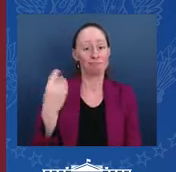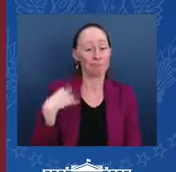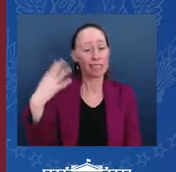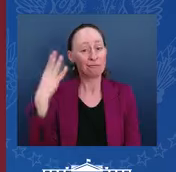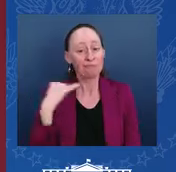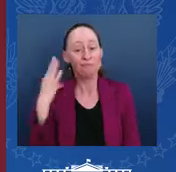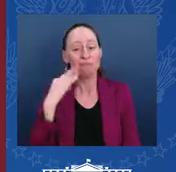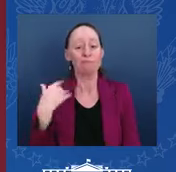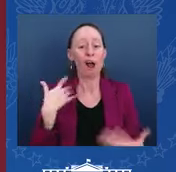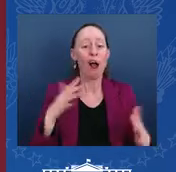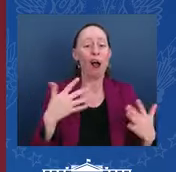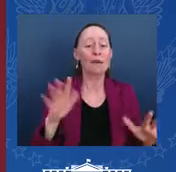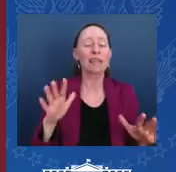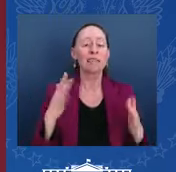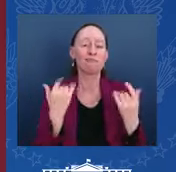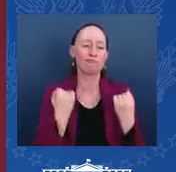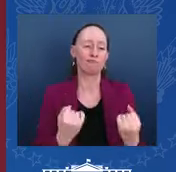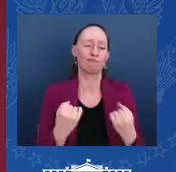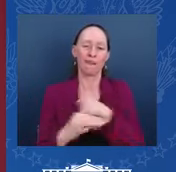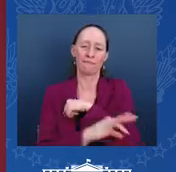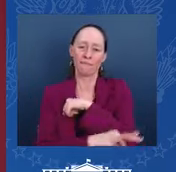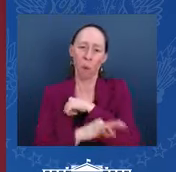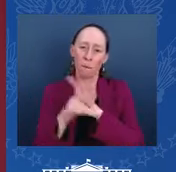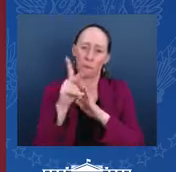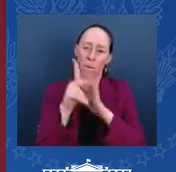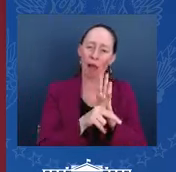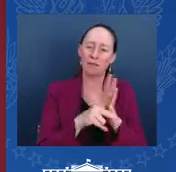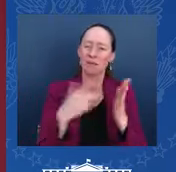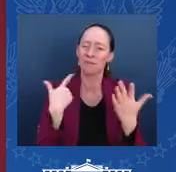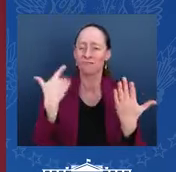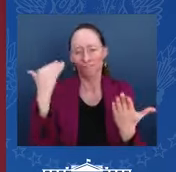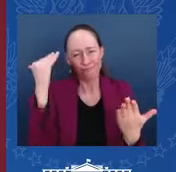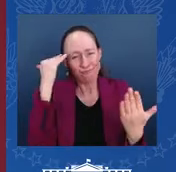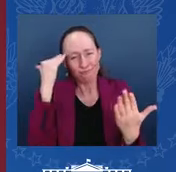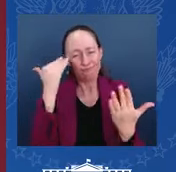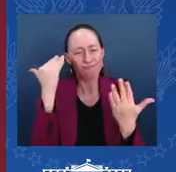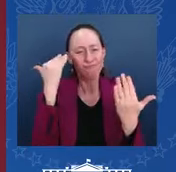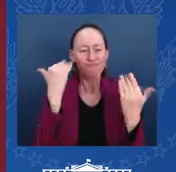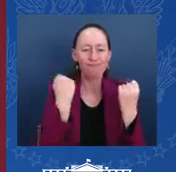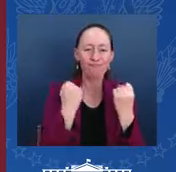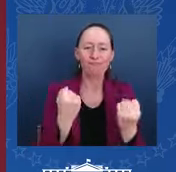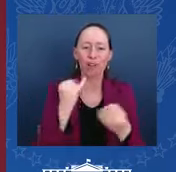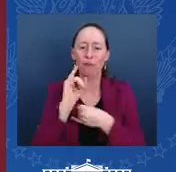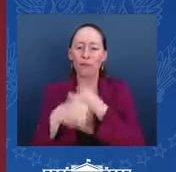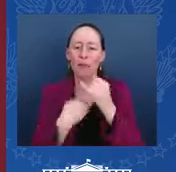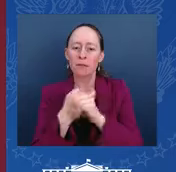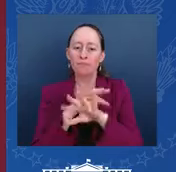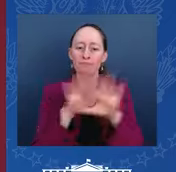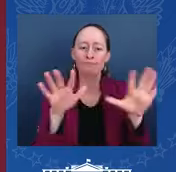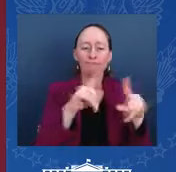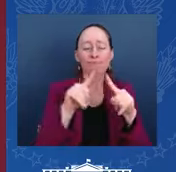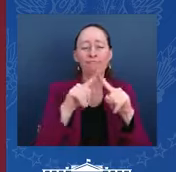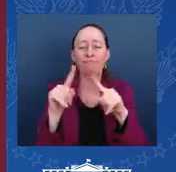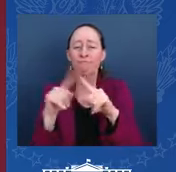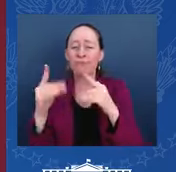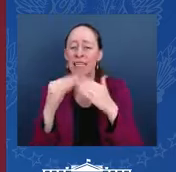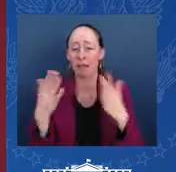history. I've known every major world leader personally in the last 40 years.